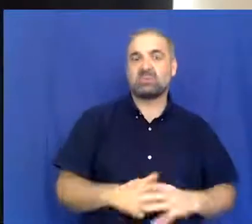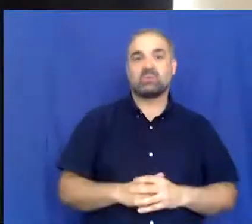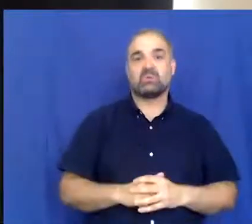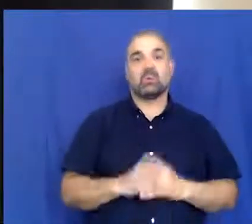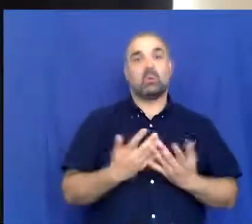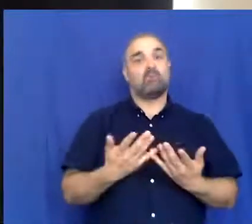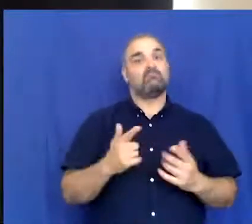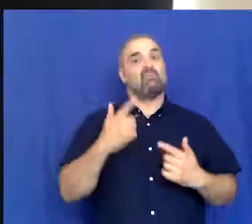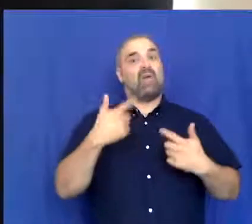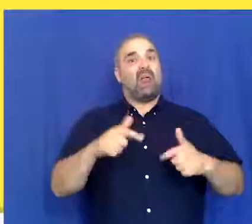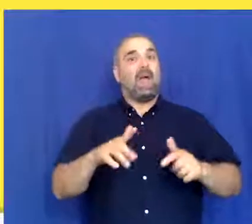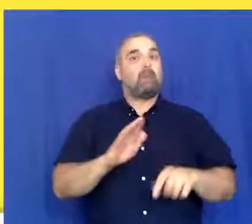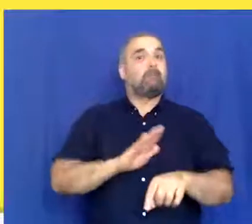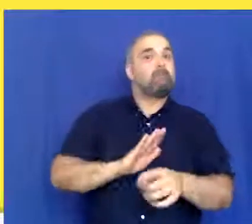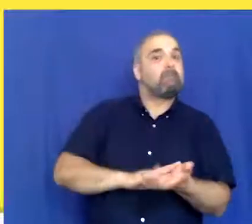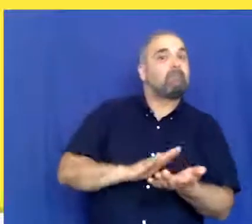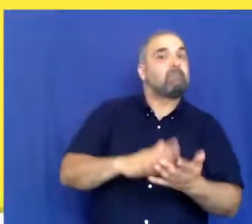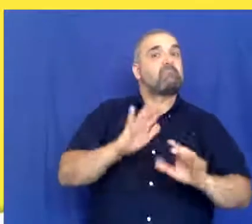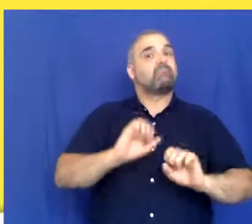and then we'll get started.